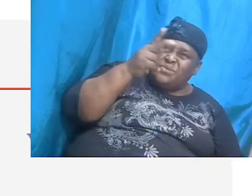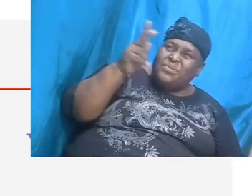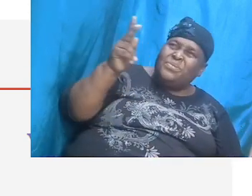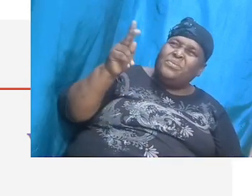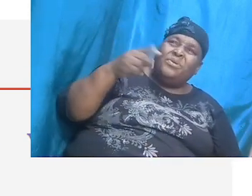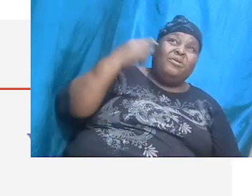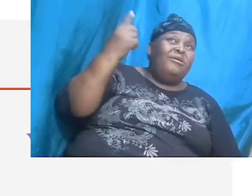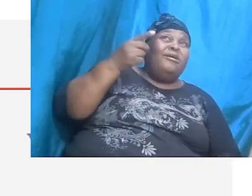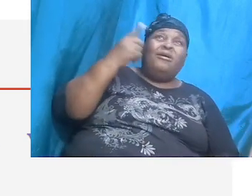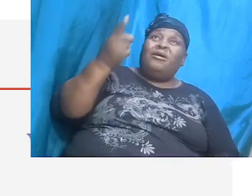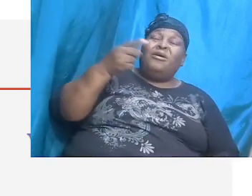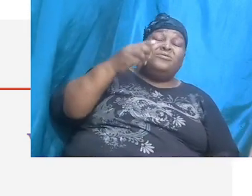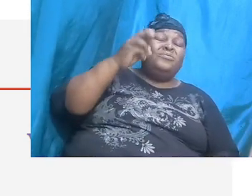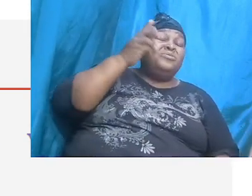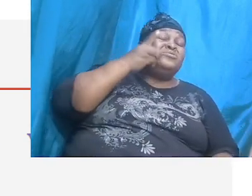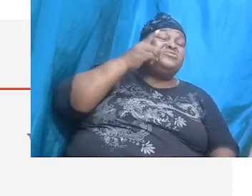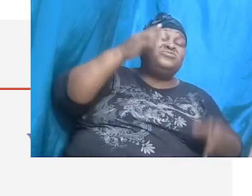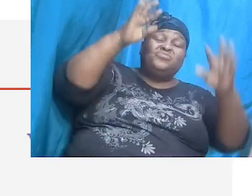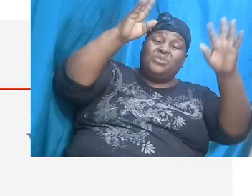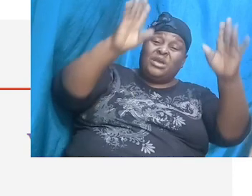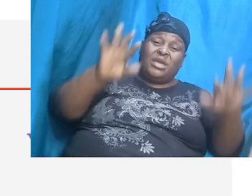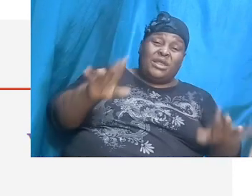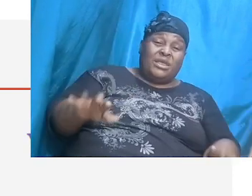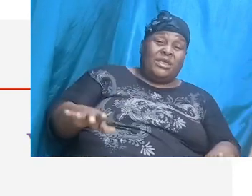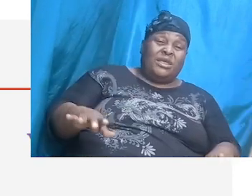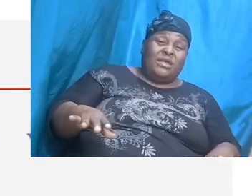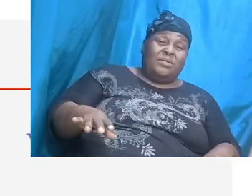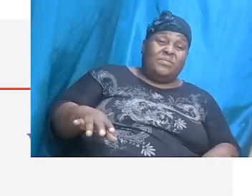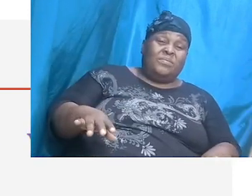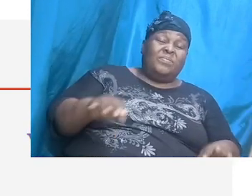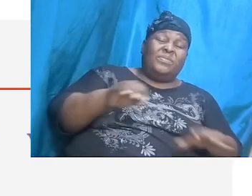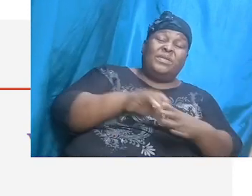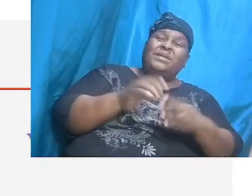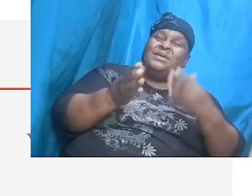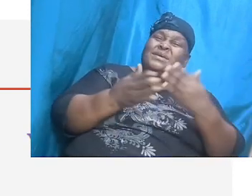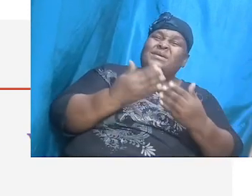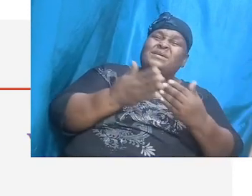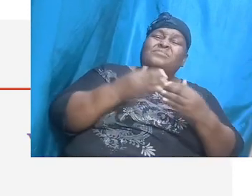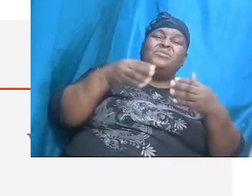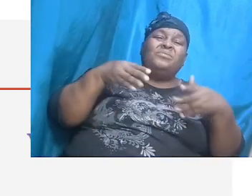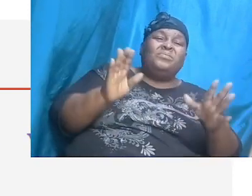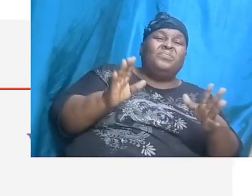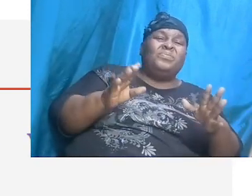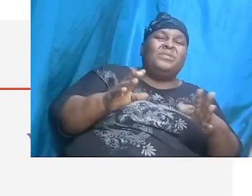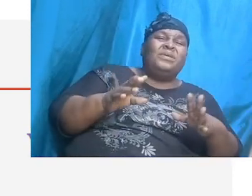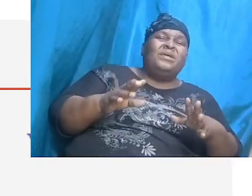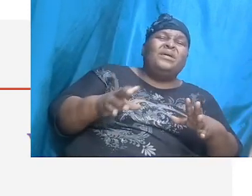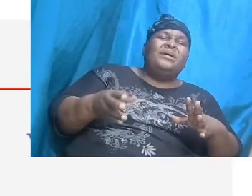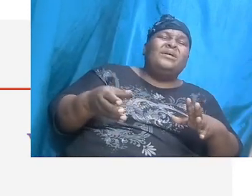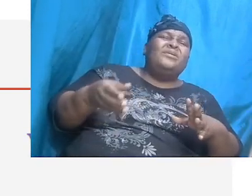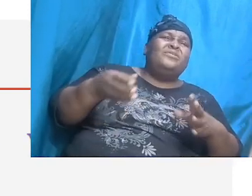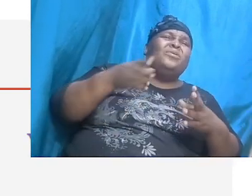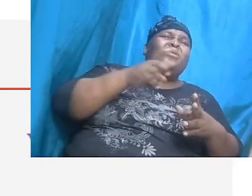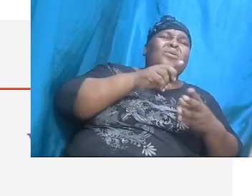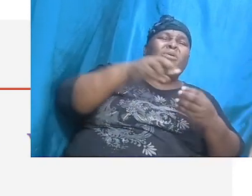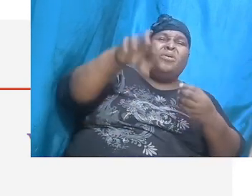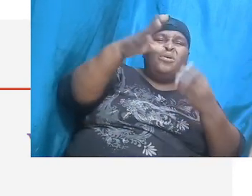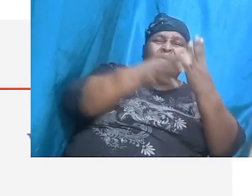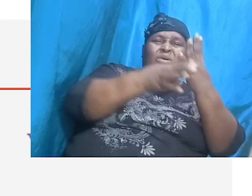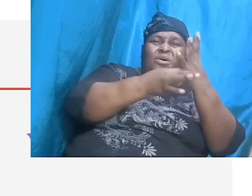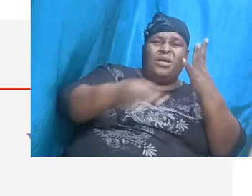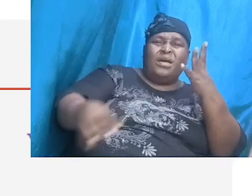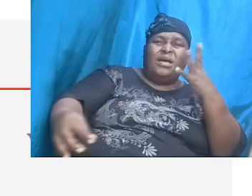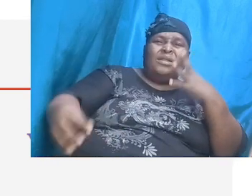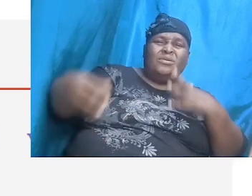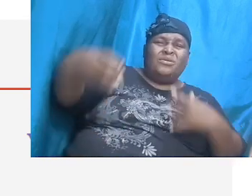rainy. Amen. And in a similar, notice I said, in a similar way, the oil would have flowed from the head of Aaron down to his skirt.